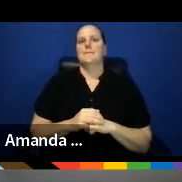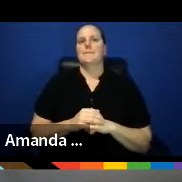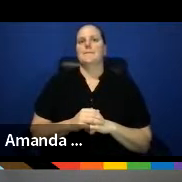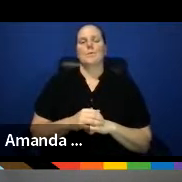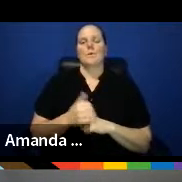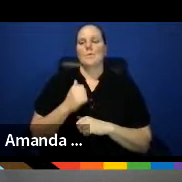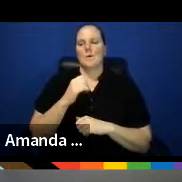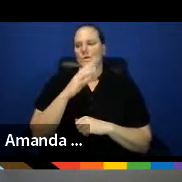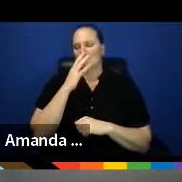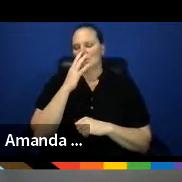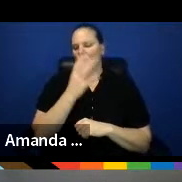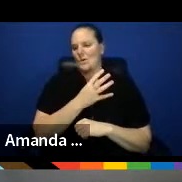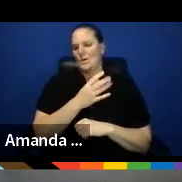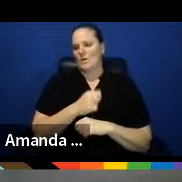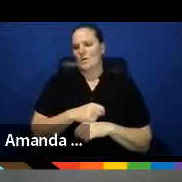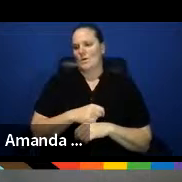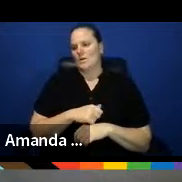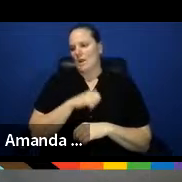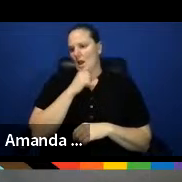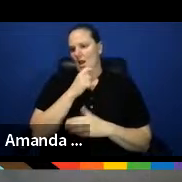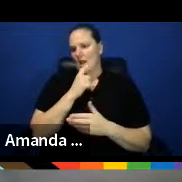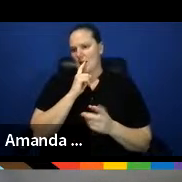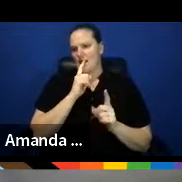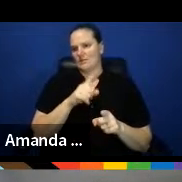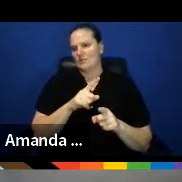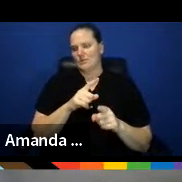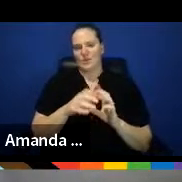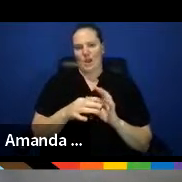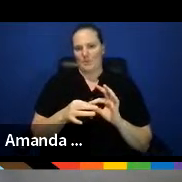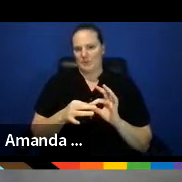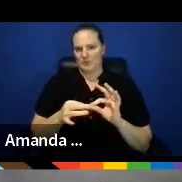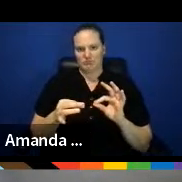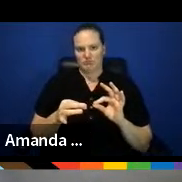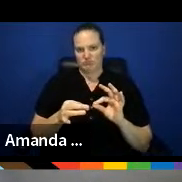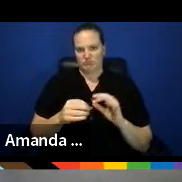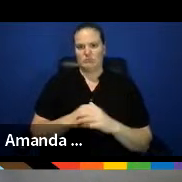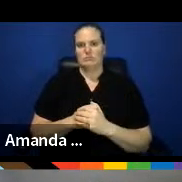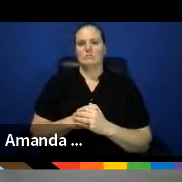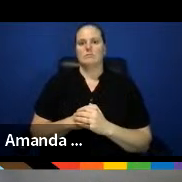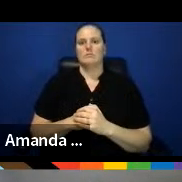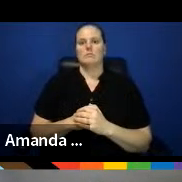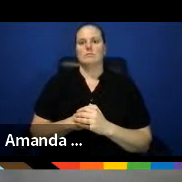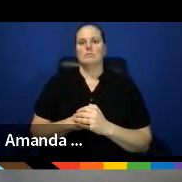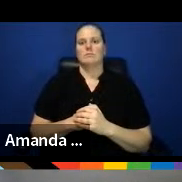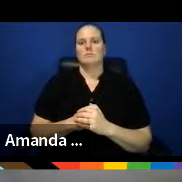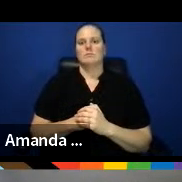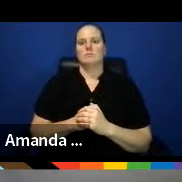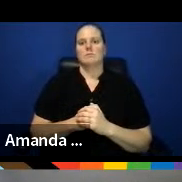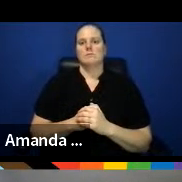ignore or fail to answer any comment that we've received. And so,